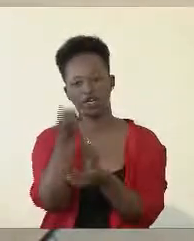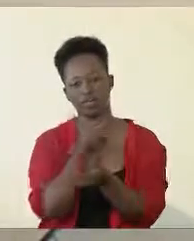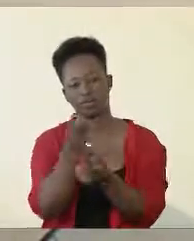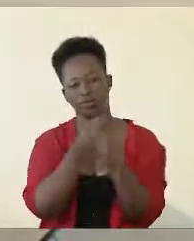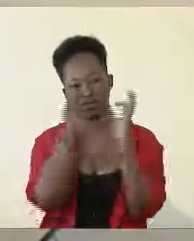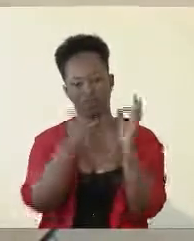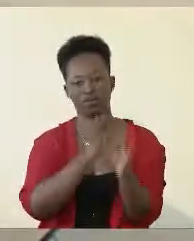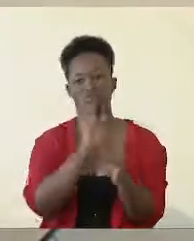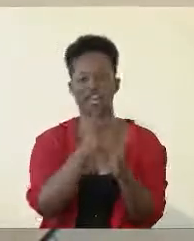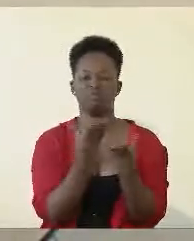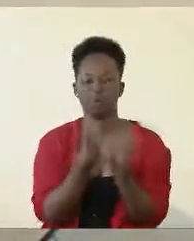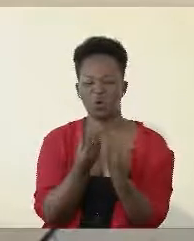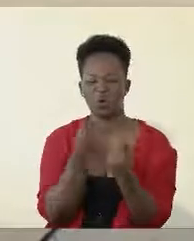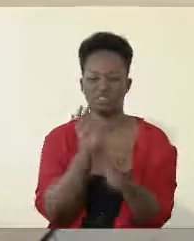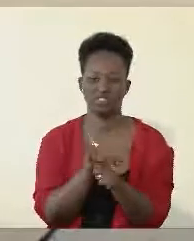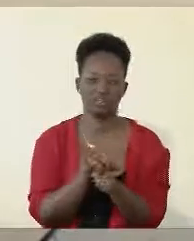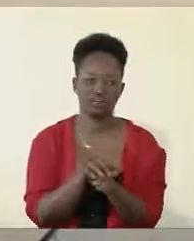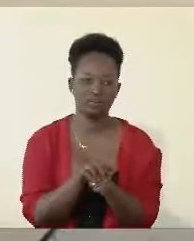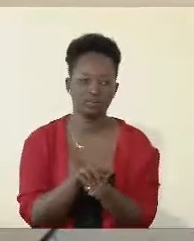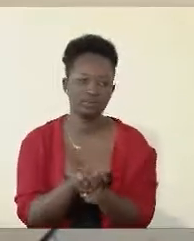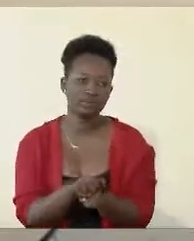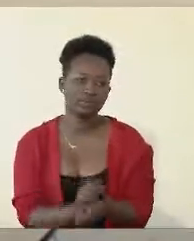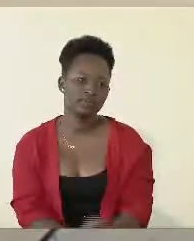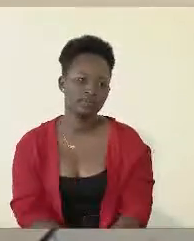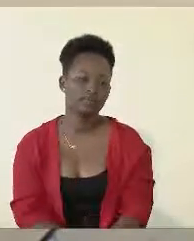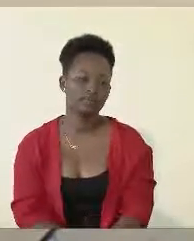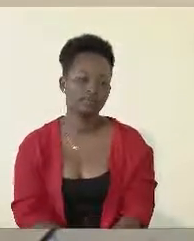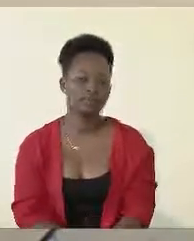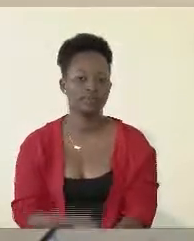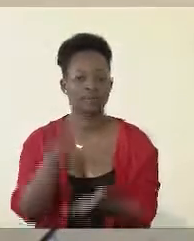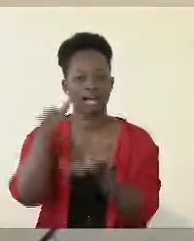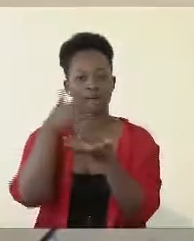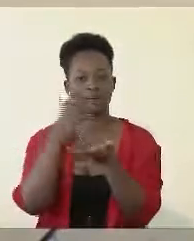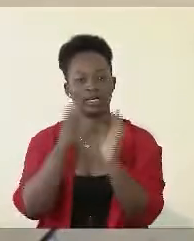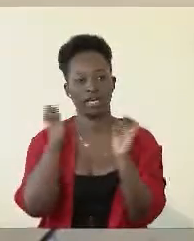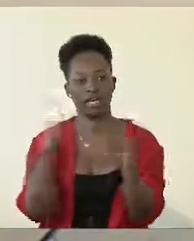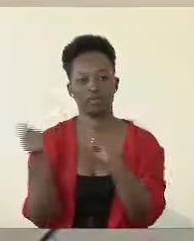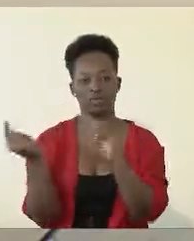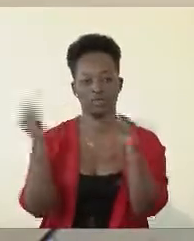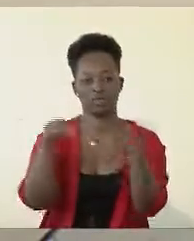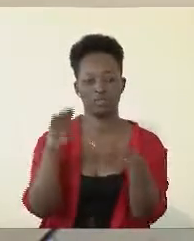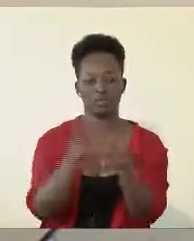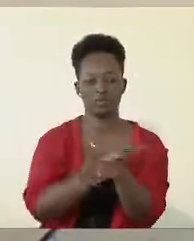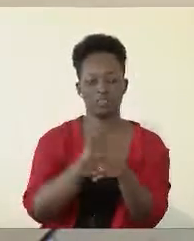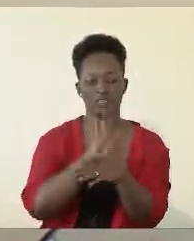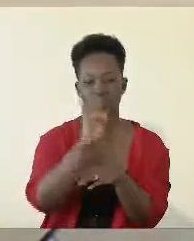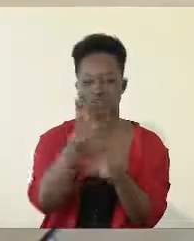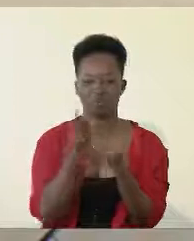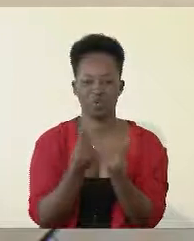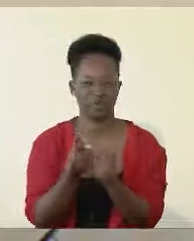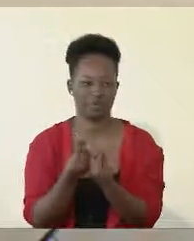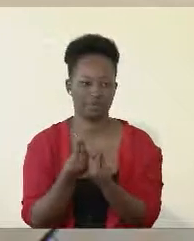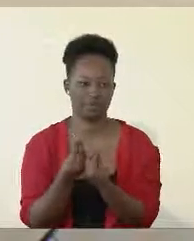Presence of well-developed infrastructure, e.g. roads. This will ease transportation of